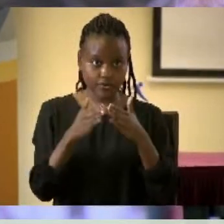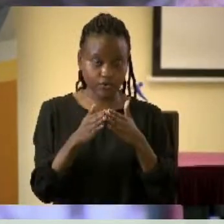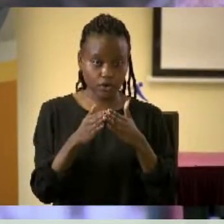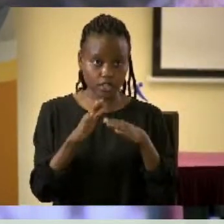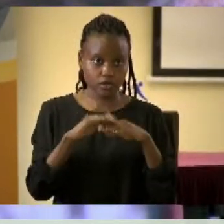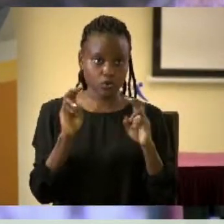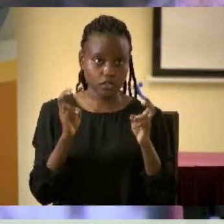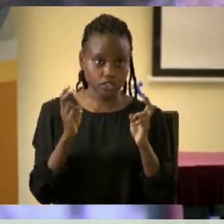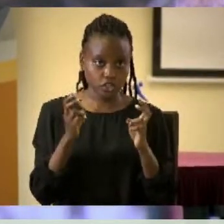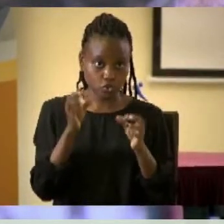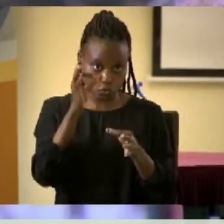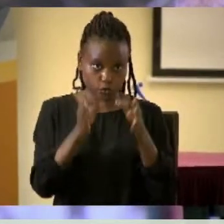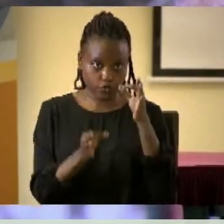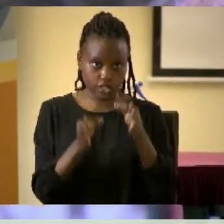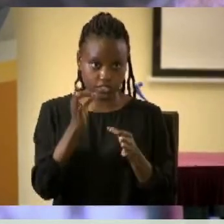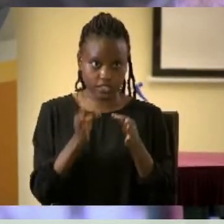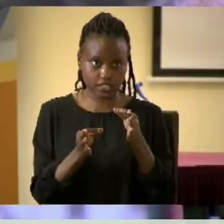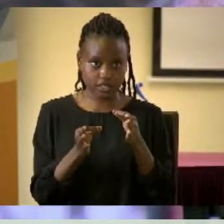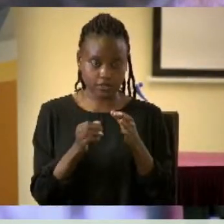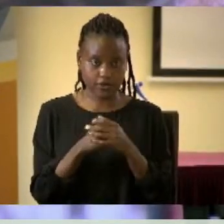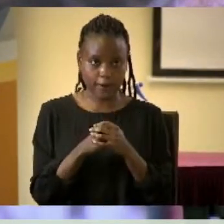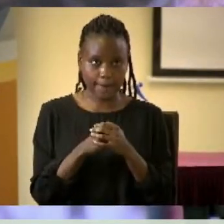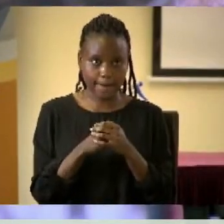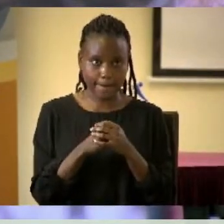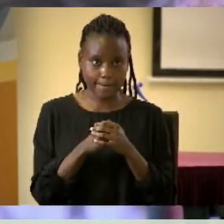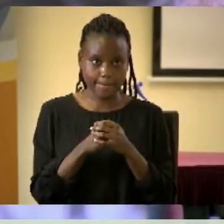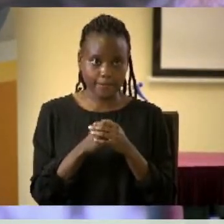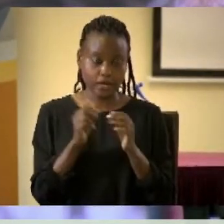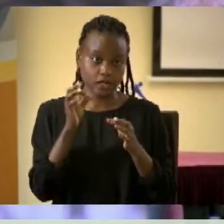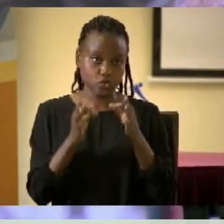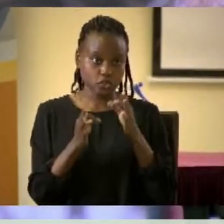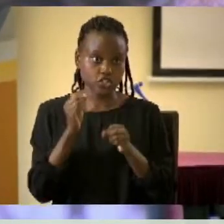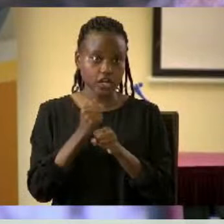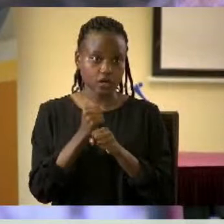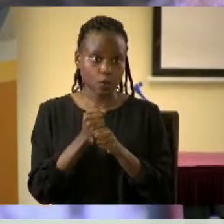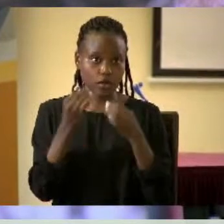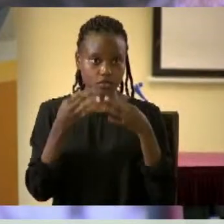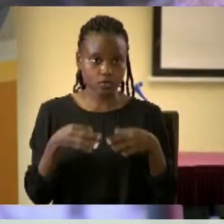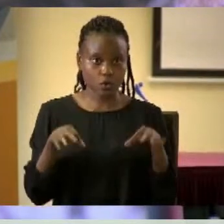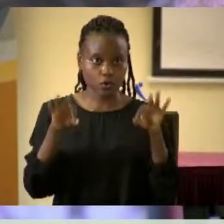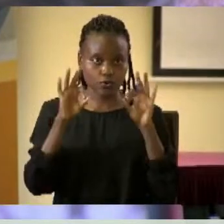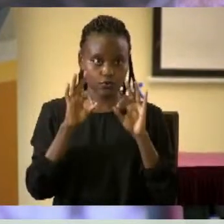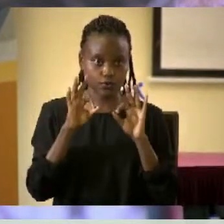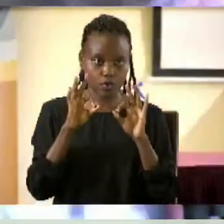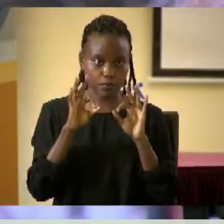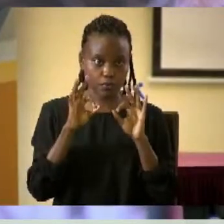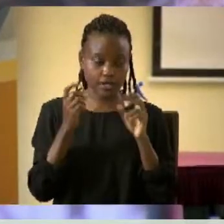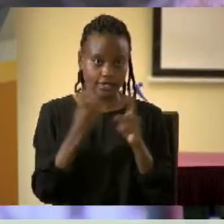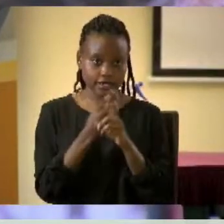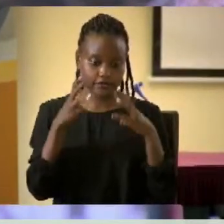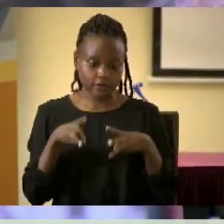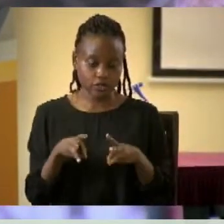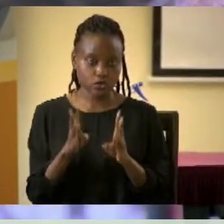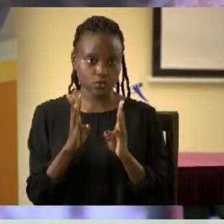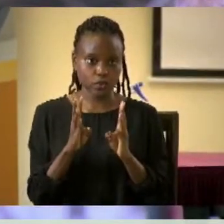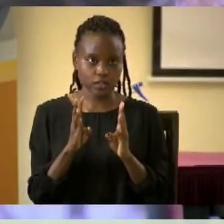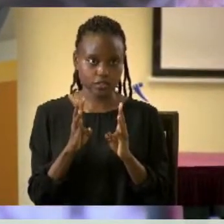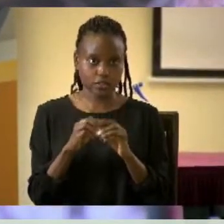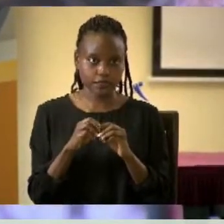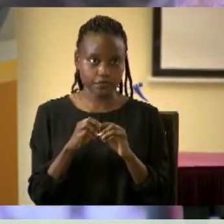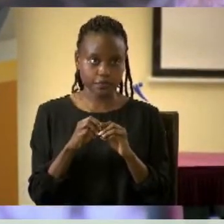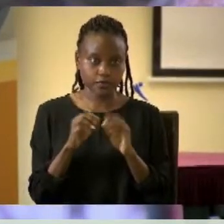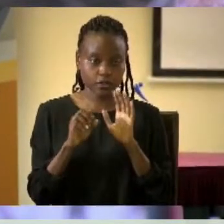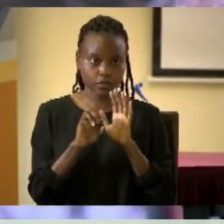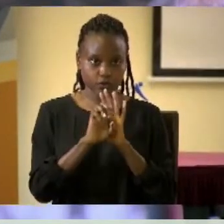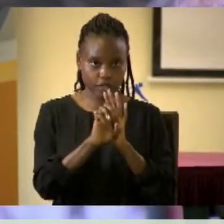substantive justice. The judiciary's work on formal alternative dispute resolution mechanisms, such